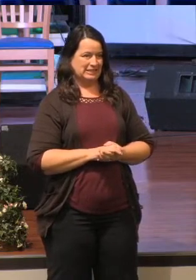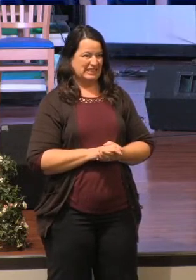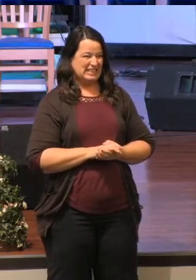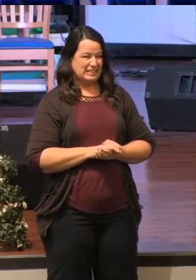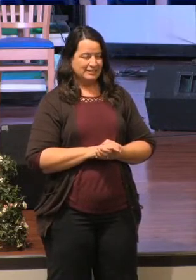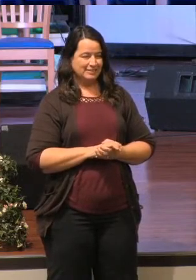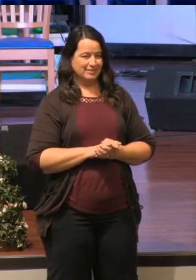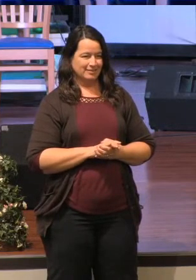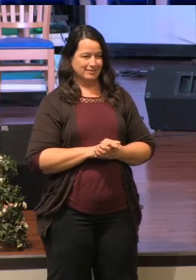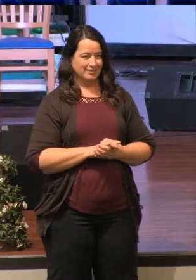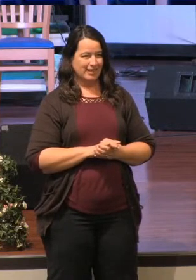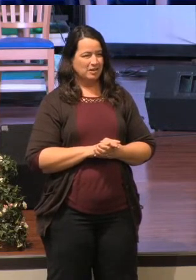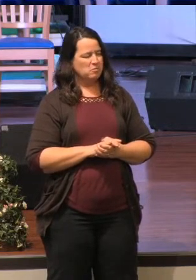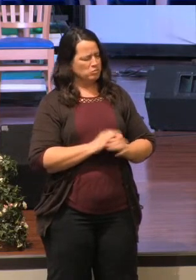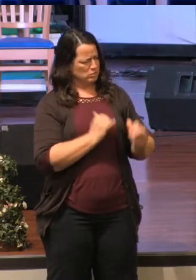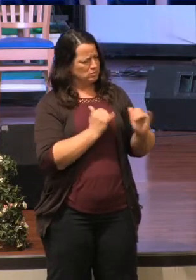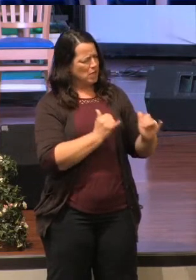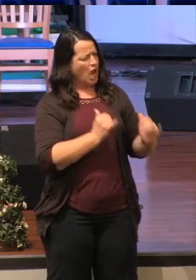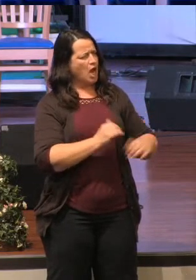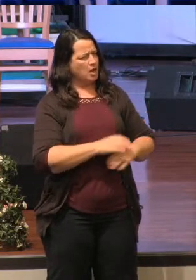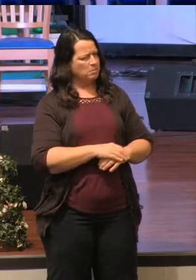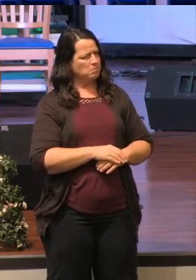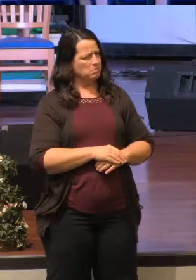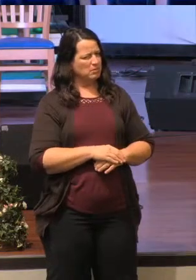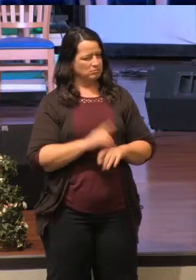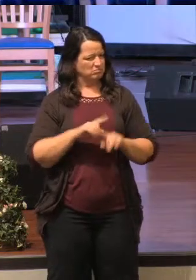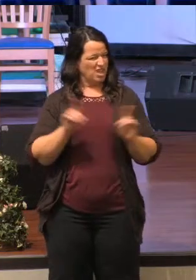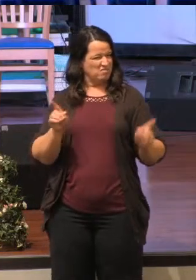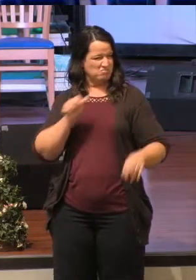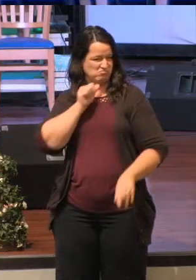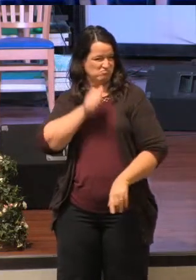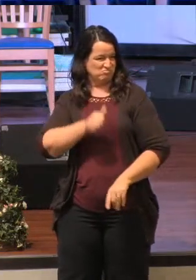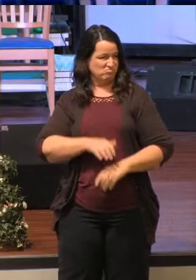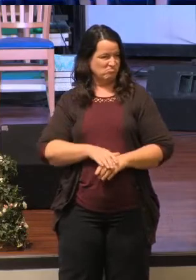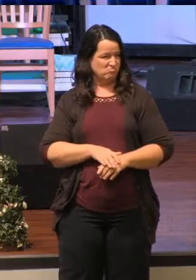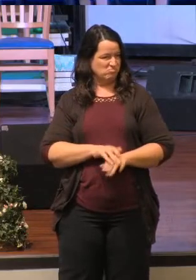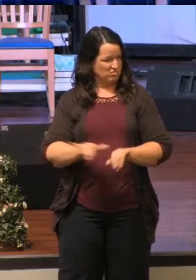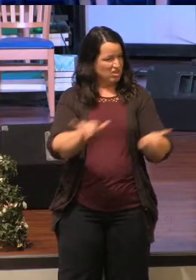Our pastor is just like us. You don't have to be different.